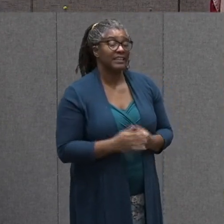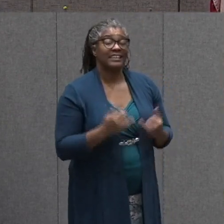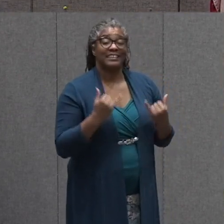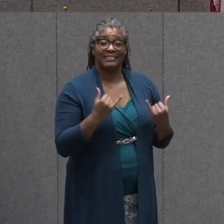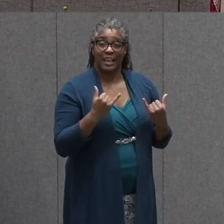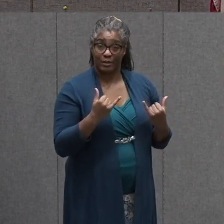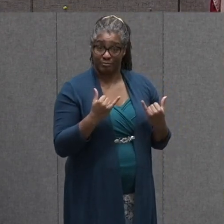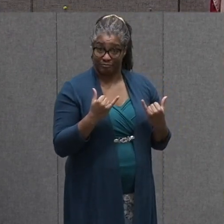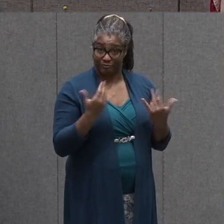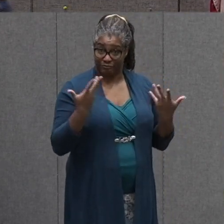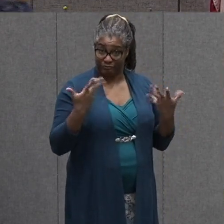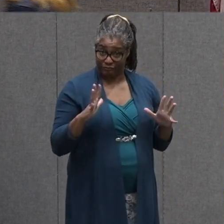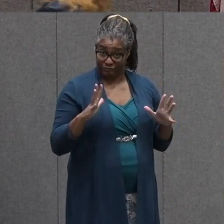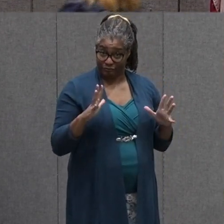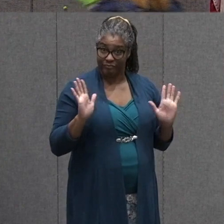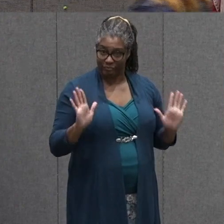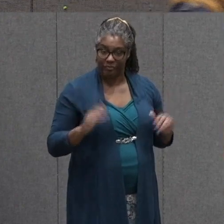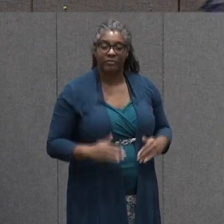All right.